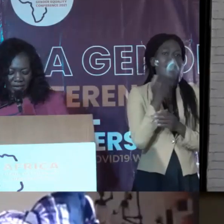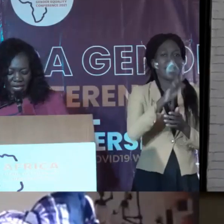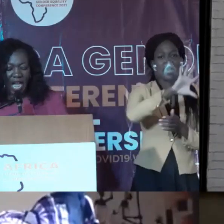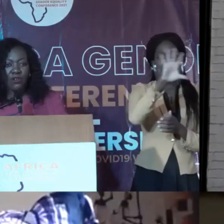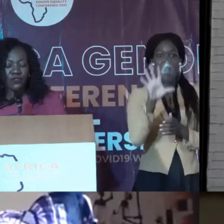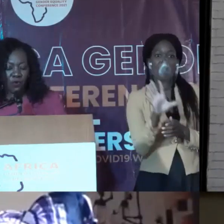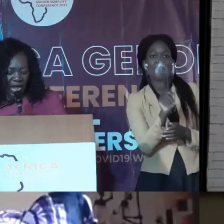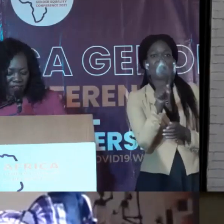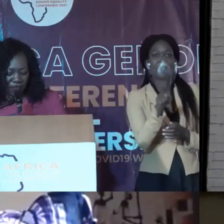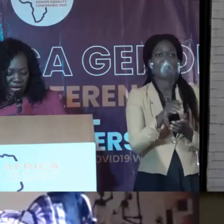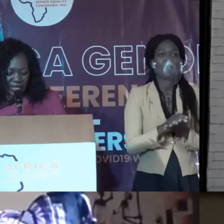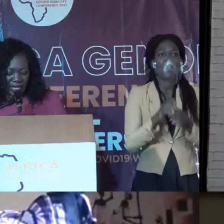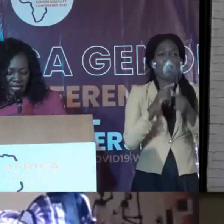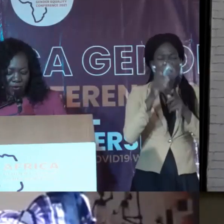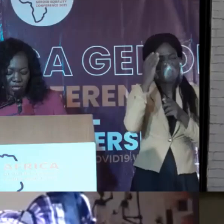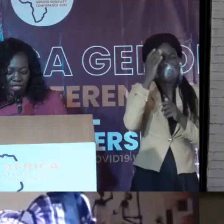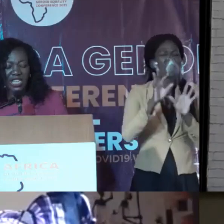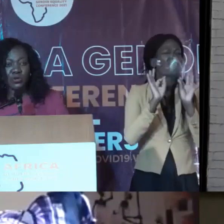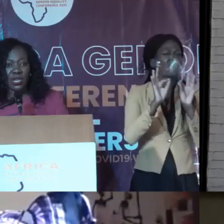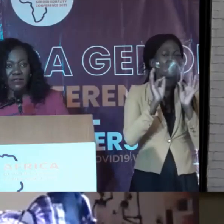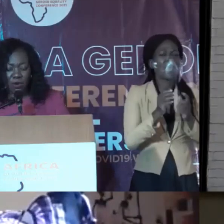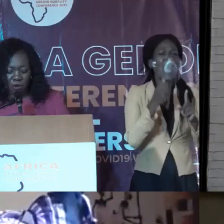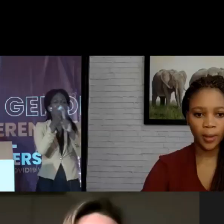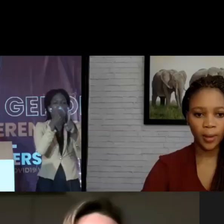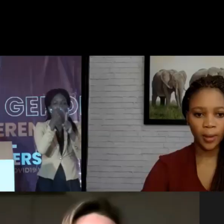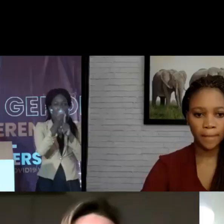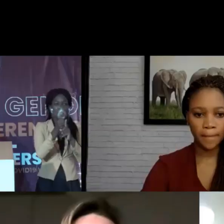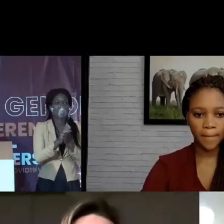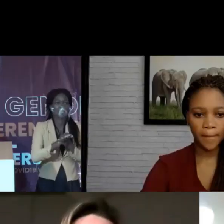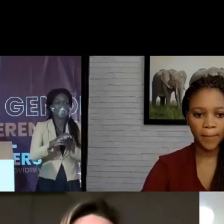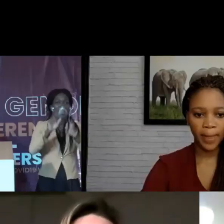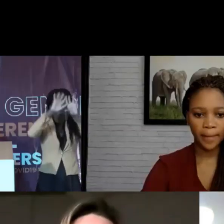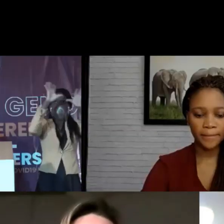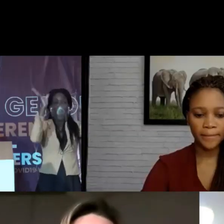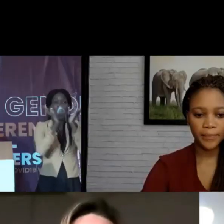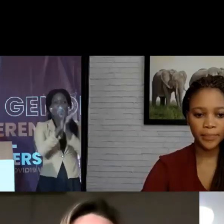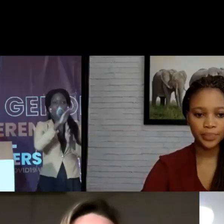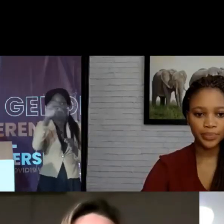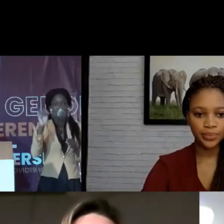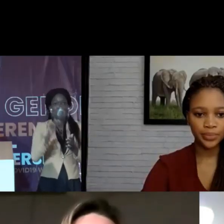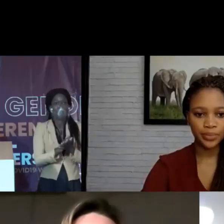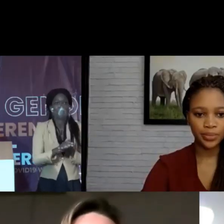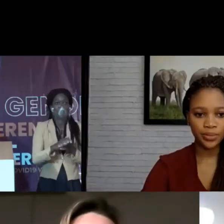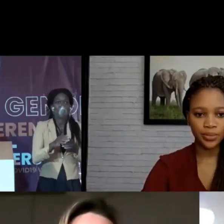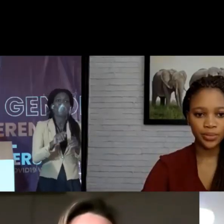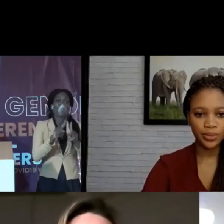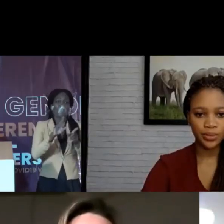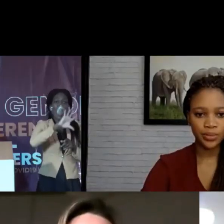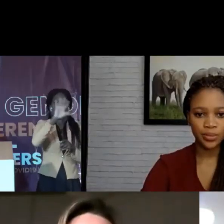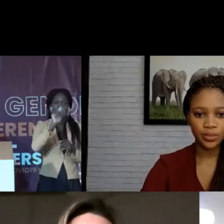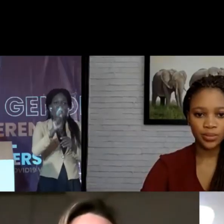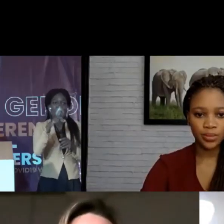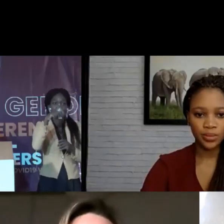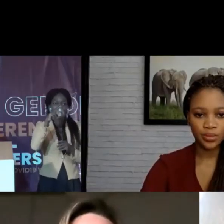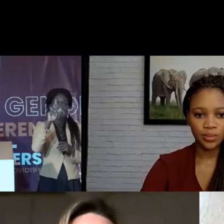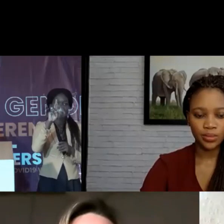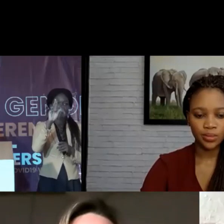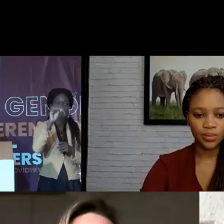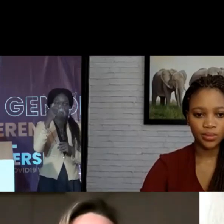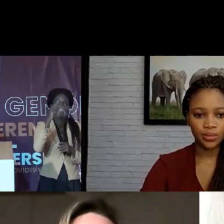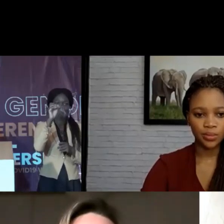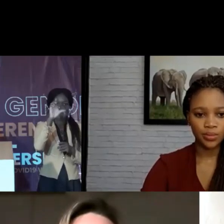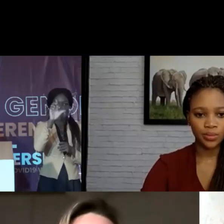is renowned for advocacy at the continental level on the African Protocol on Women's Rights and the